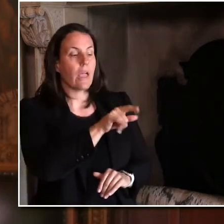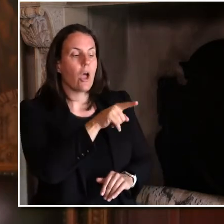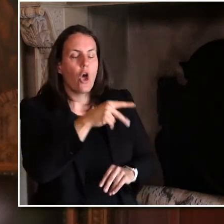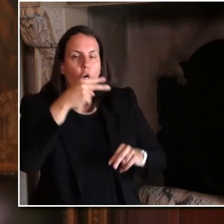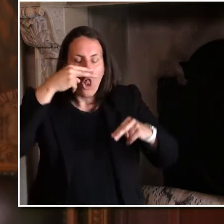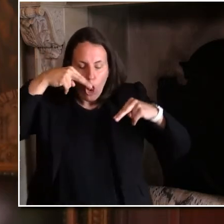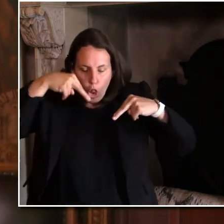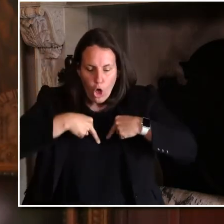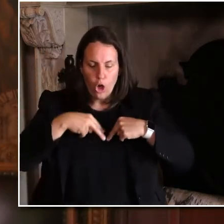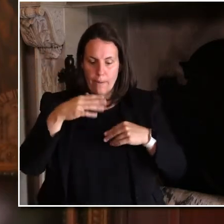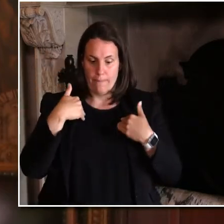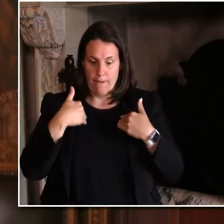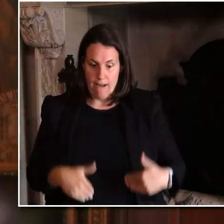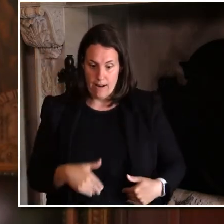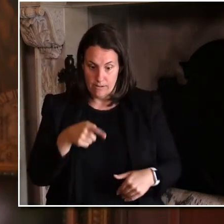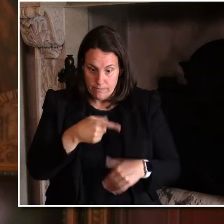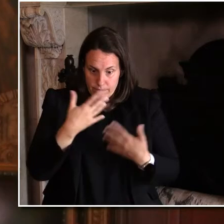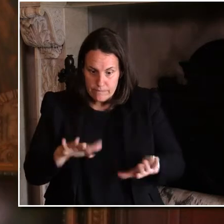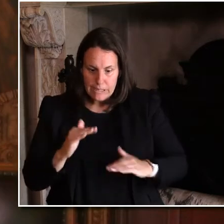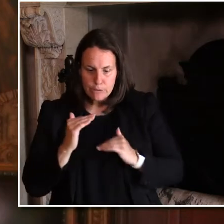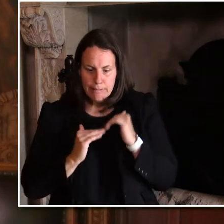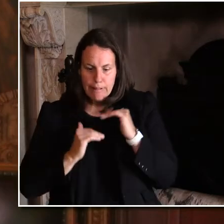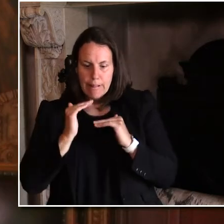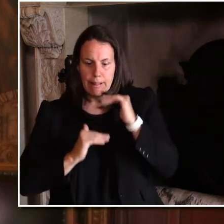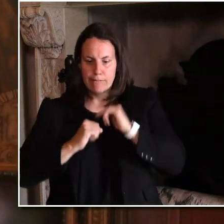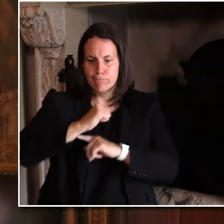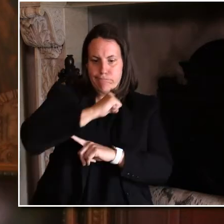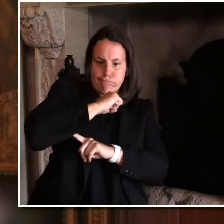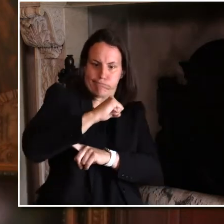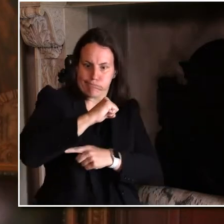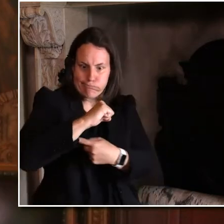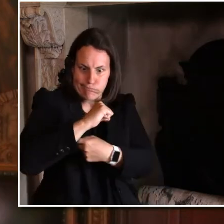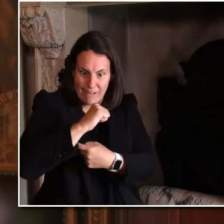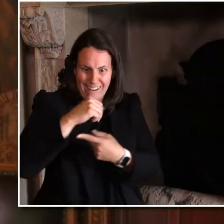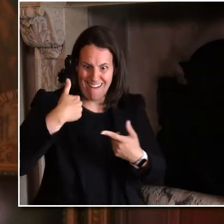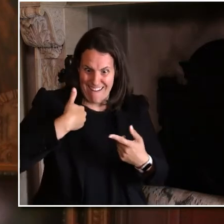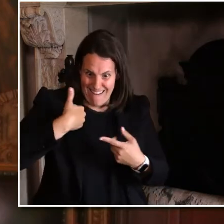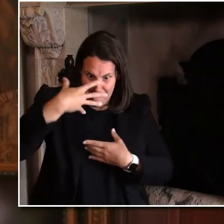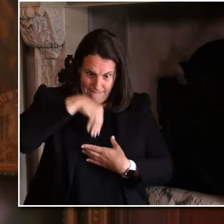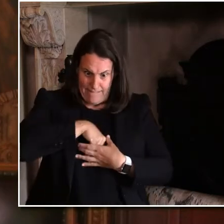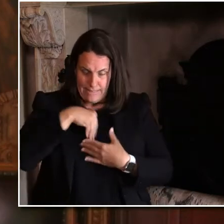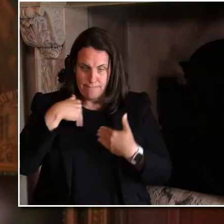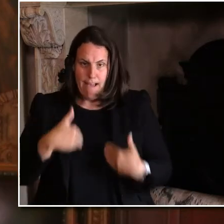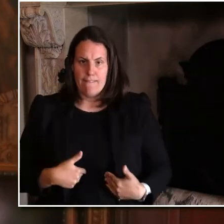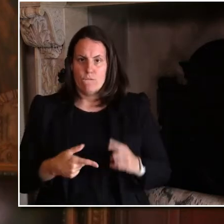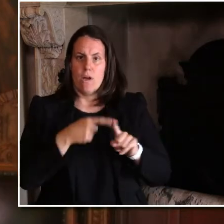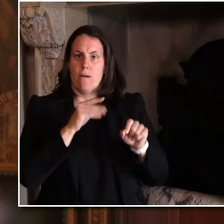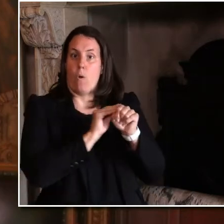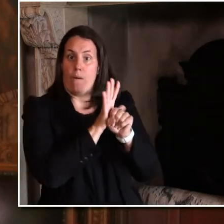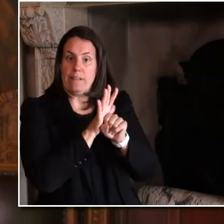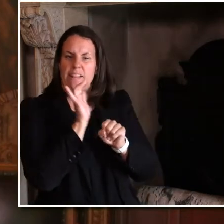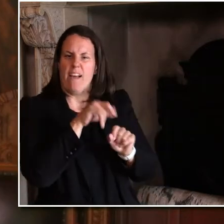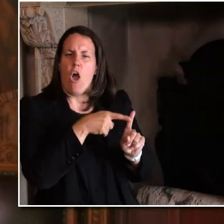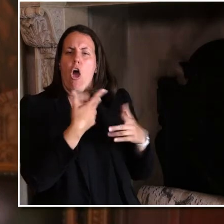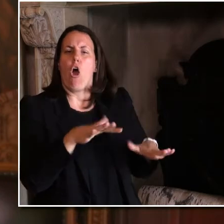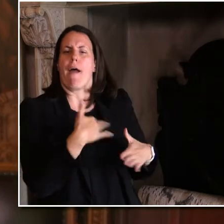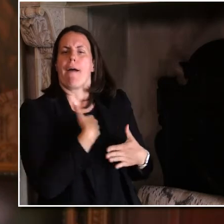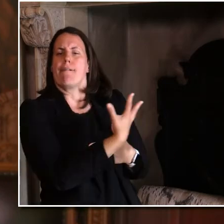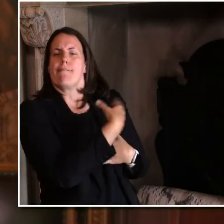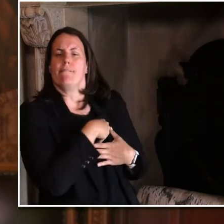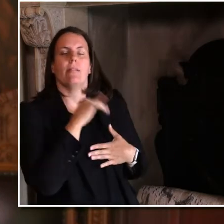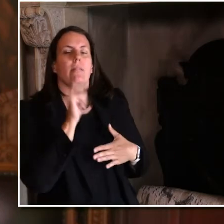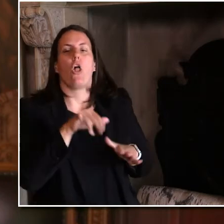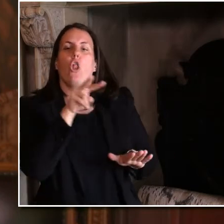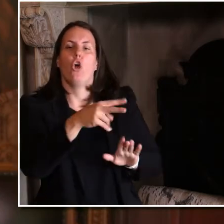of antibodies in the study. There's not going to necessarily be any follow-up other than if it's not directed by the fact that the patient has symptoms